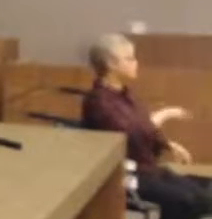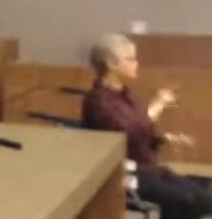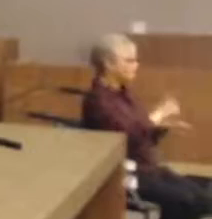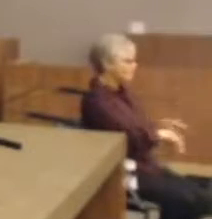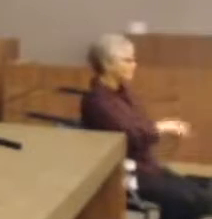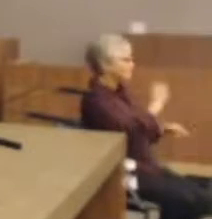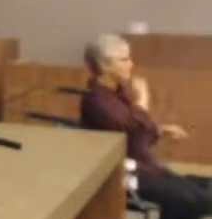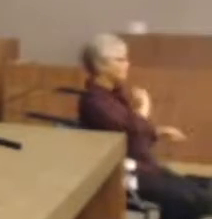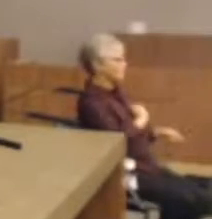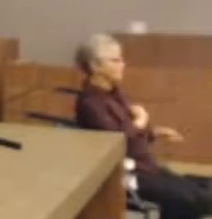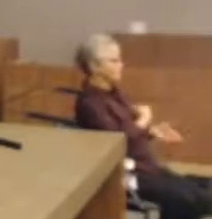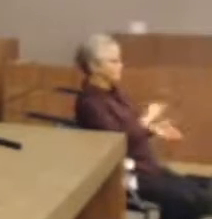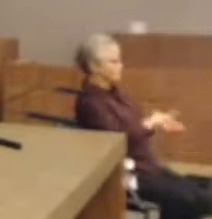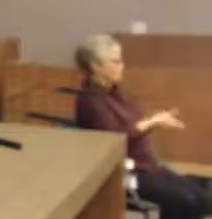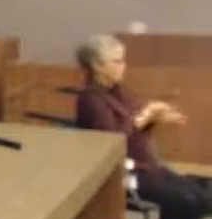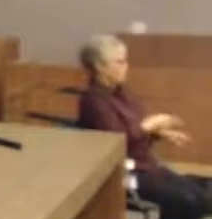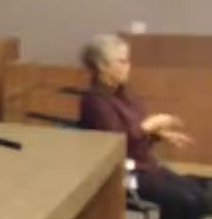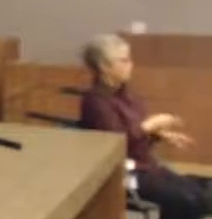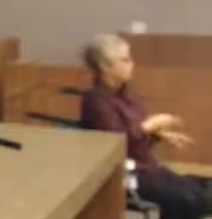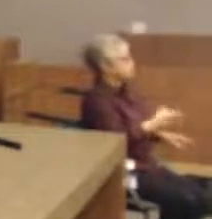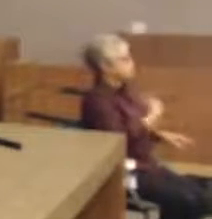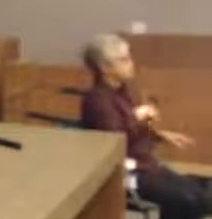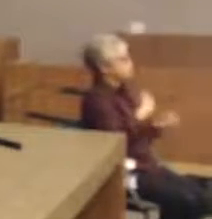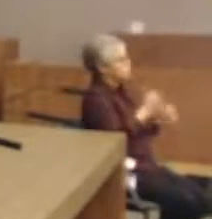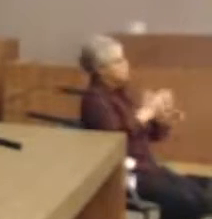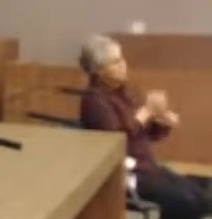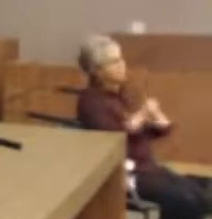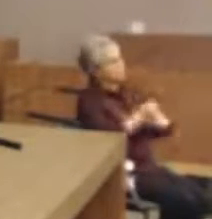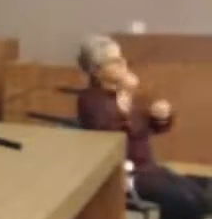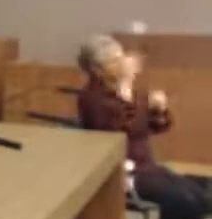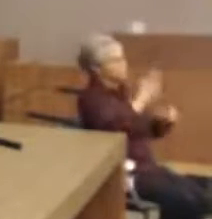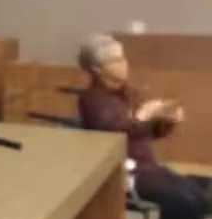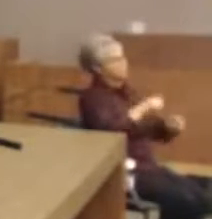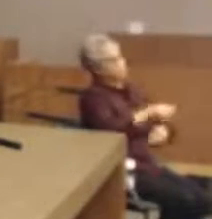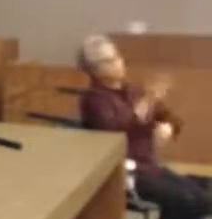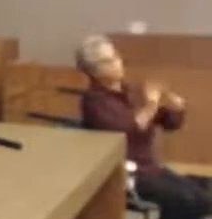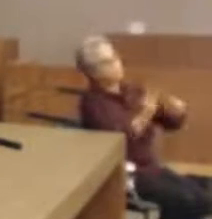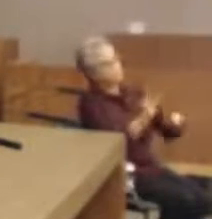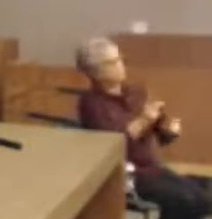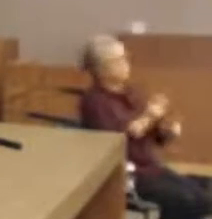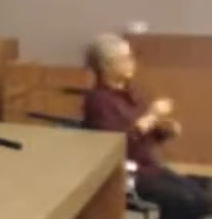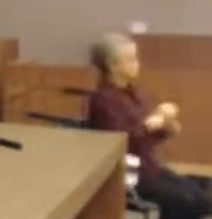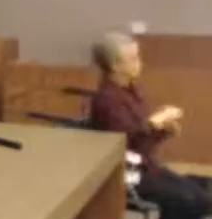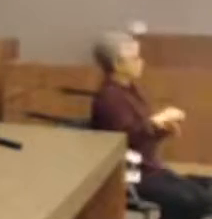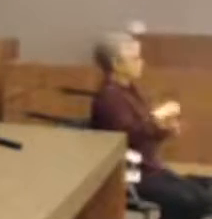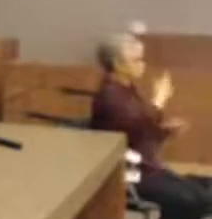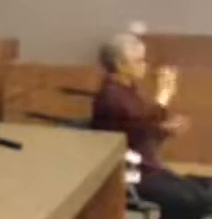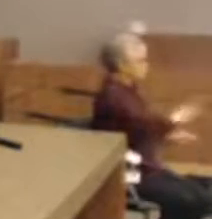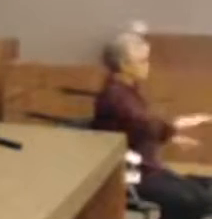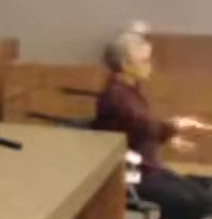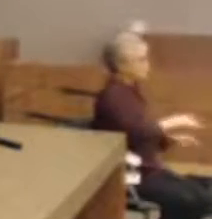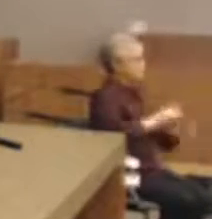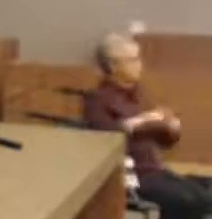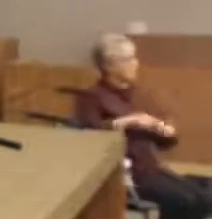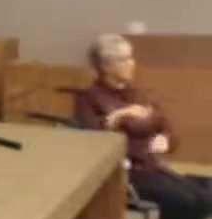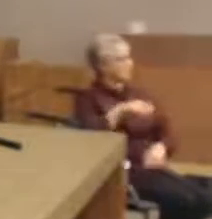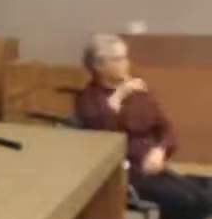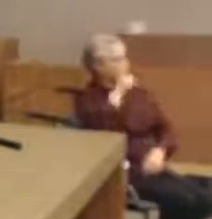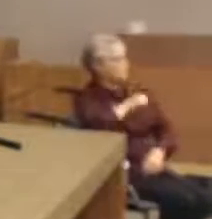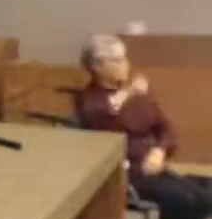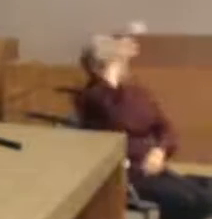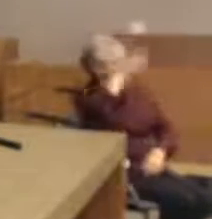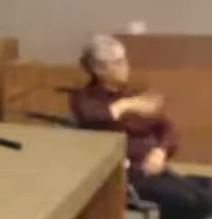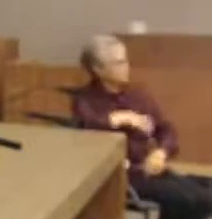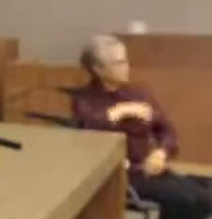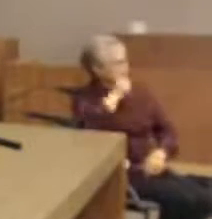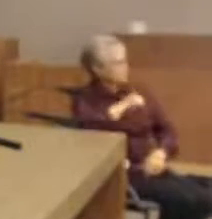of collateral information. But if we have a 50-year-old homeless man who uses substances, we tend to lose empathy for that person.